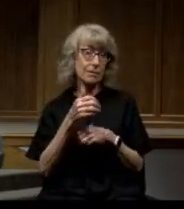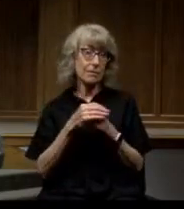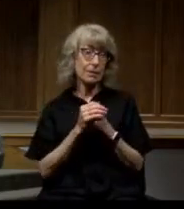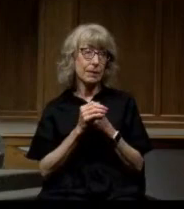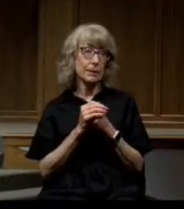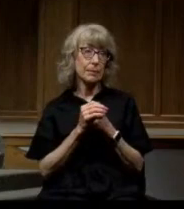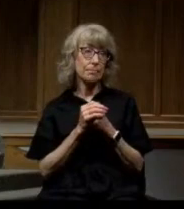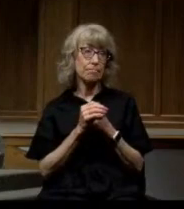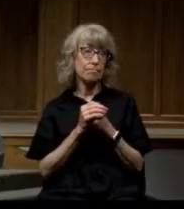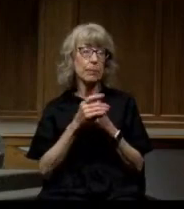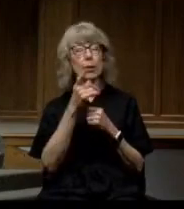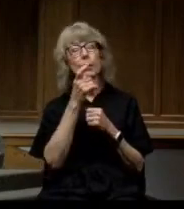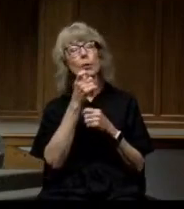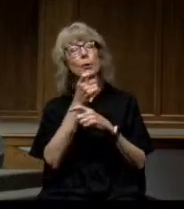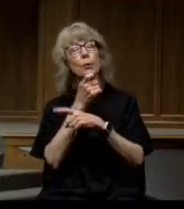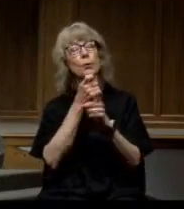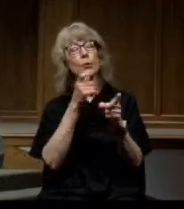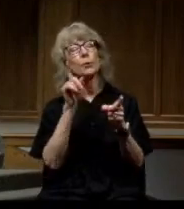Who do you need to forgive?